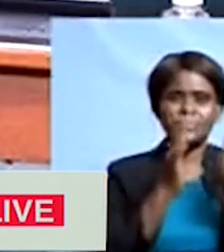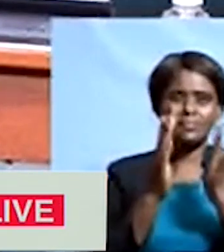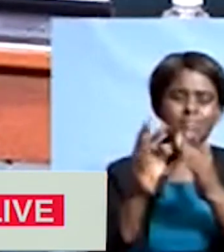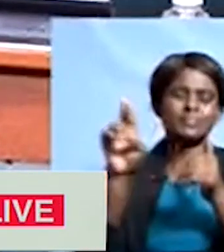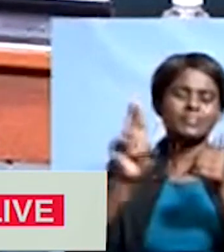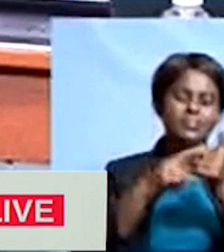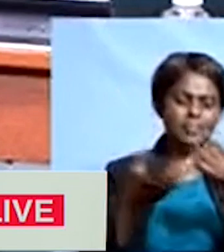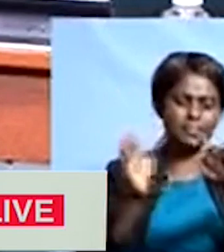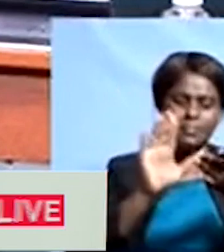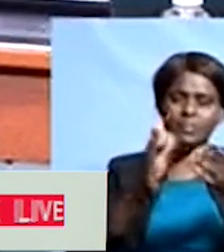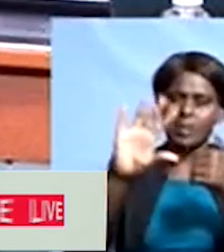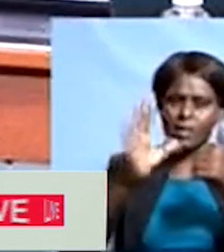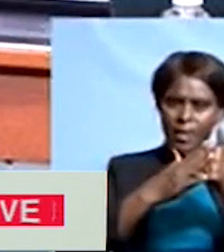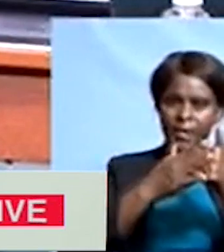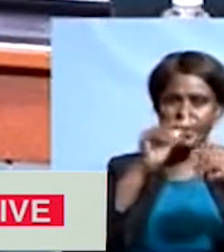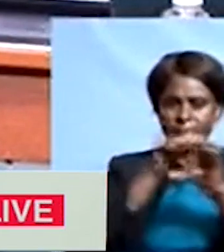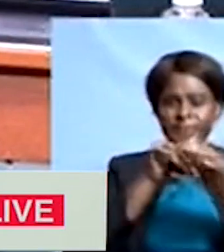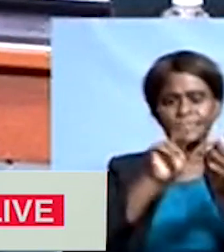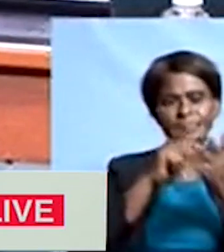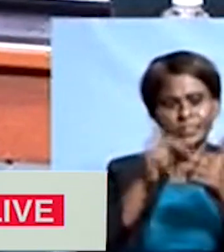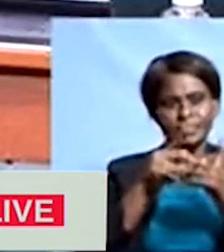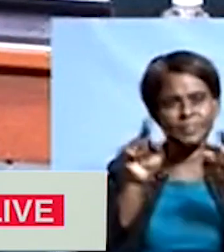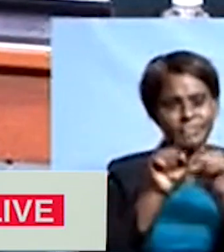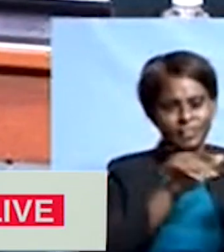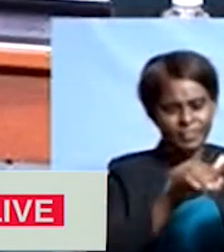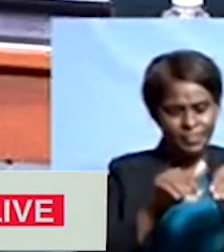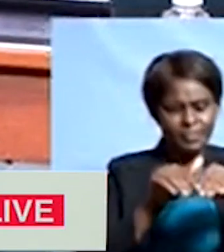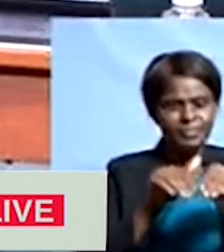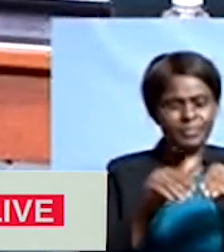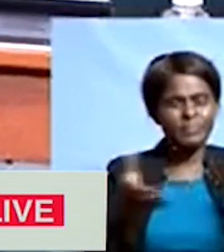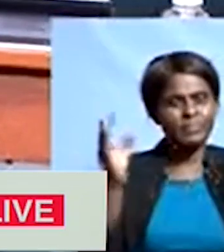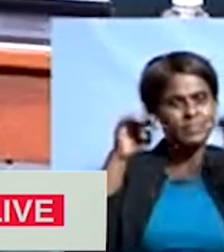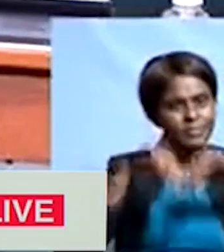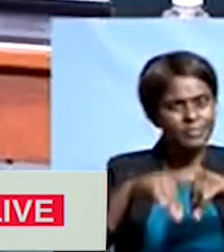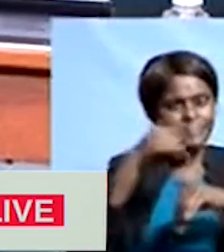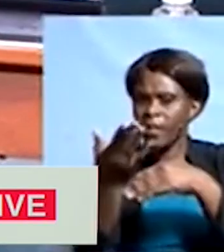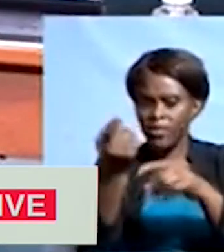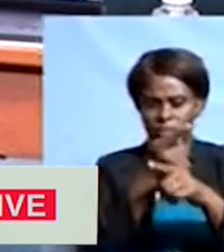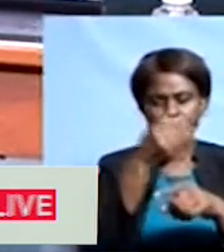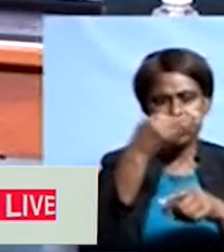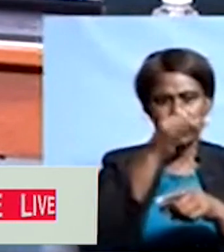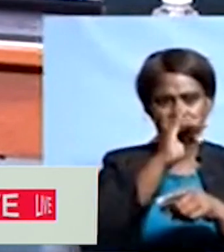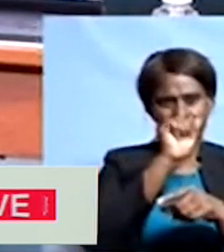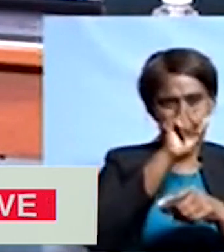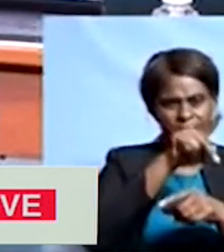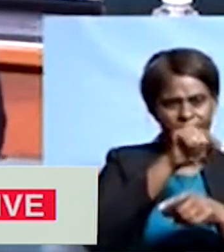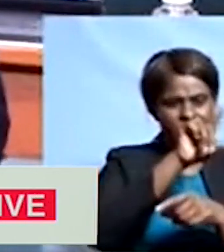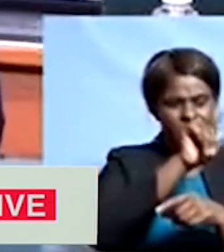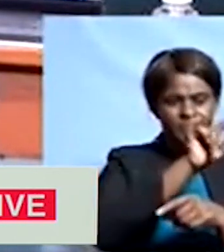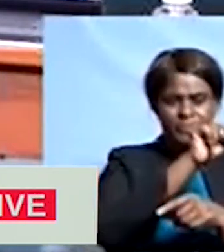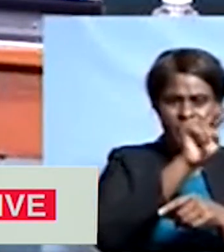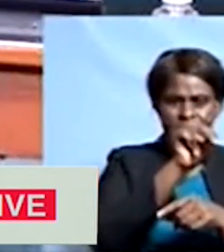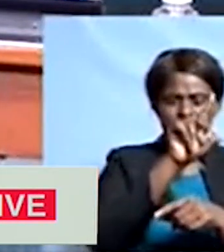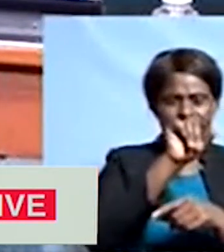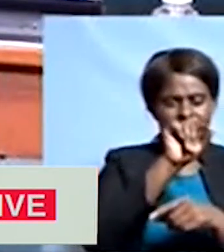reinstate affected farmers on the program to avoid them going into destitution. Enchwangando Member of